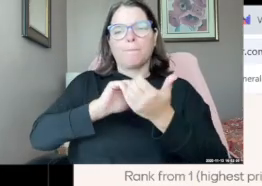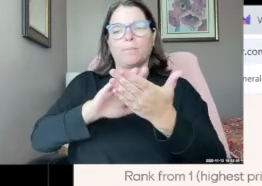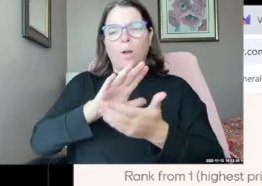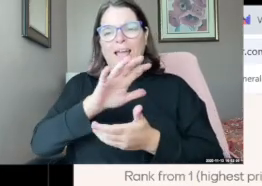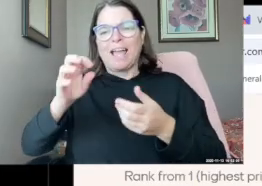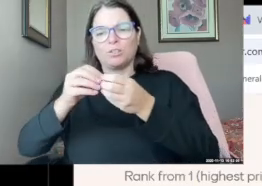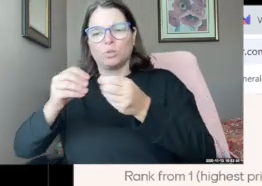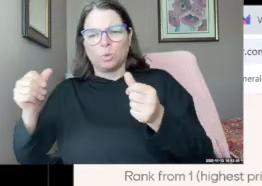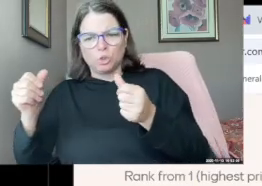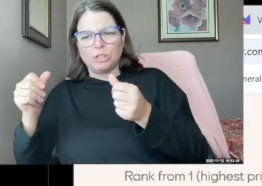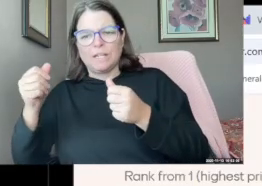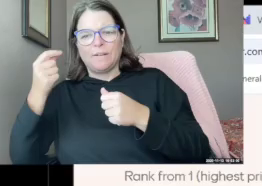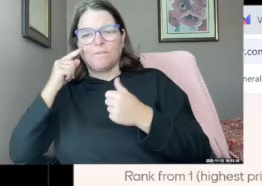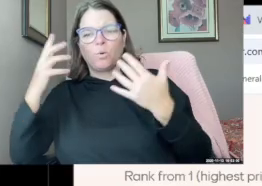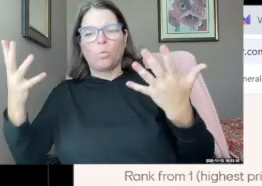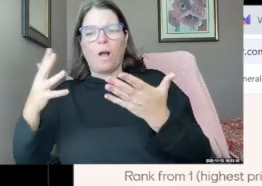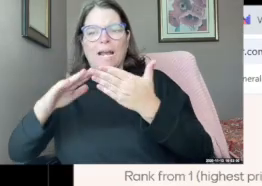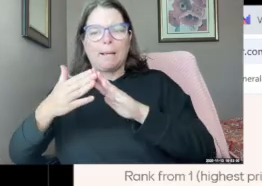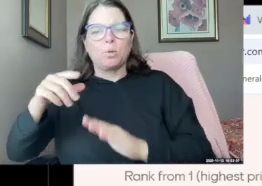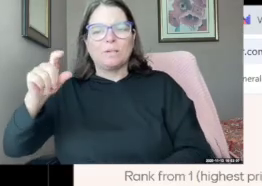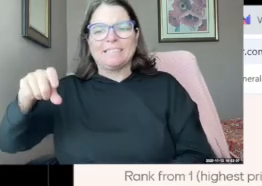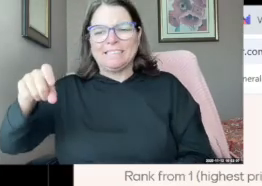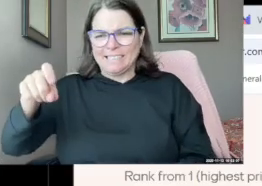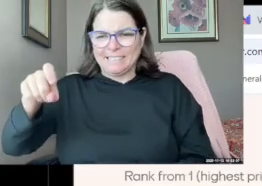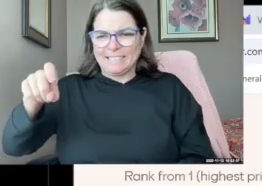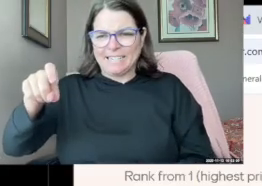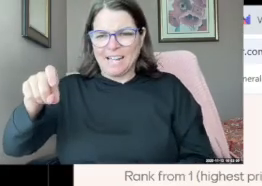an approach and a solution to what